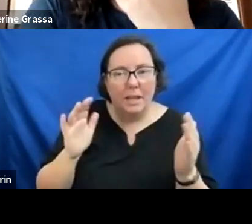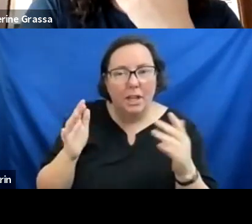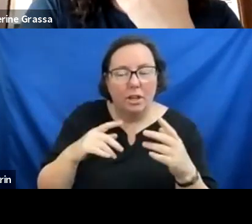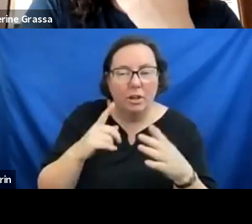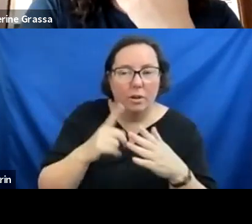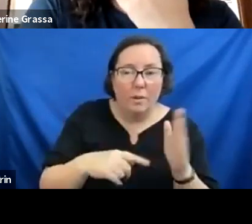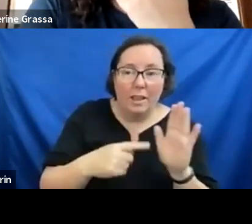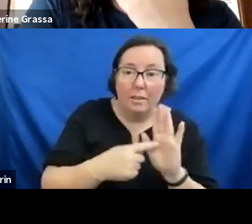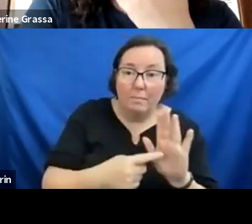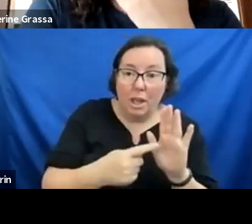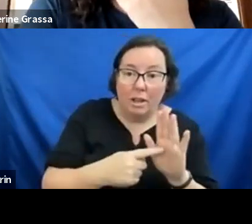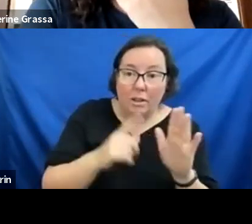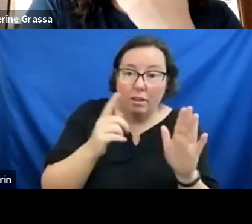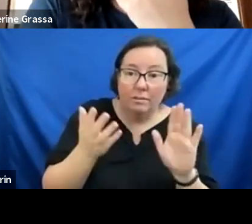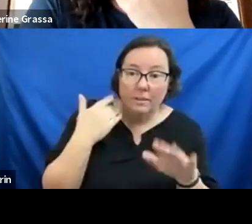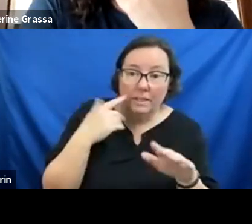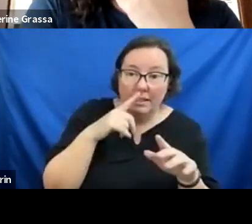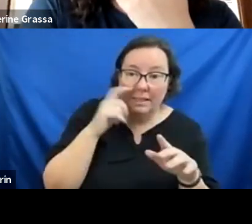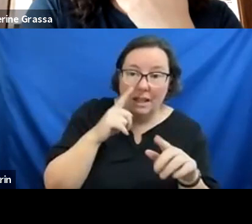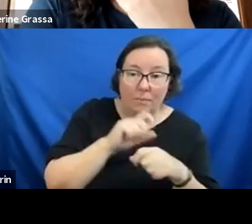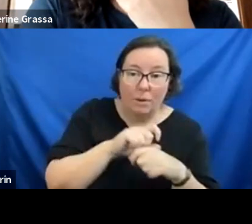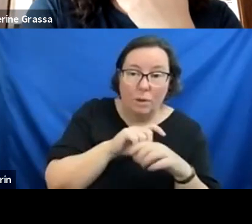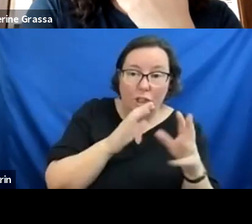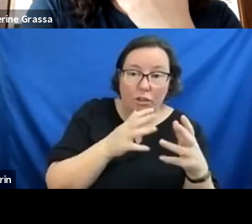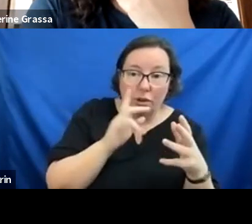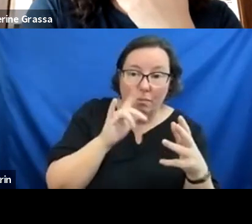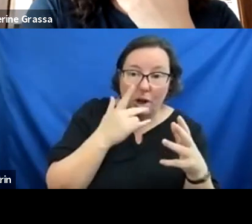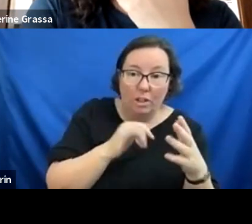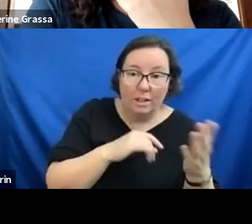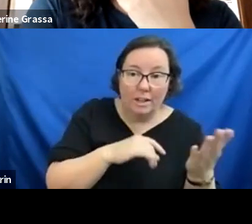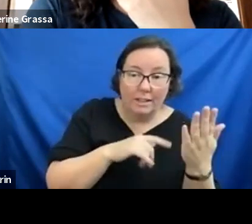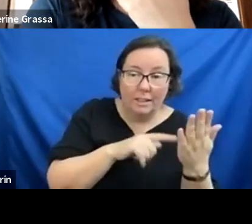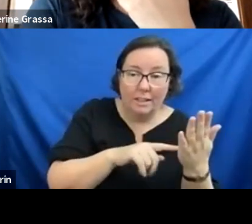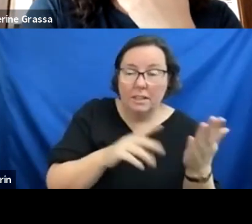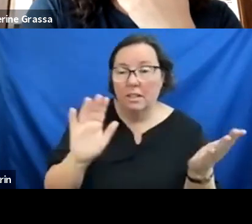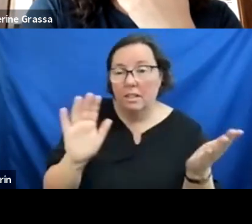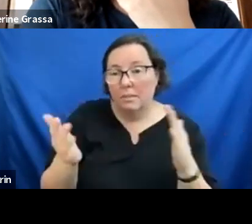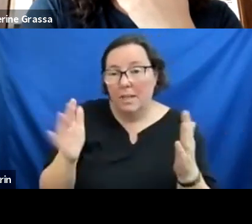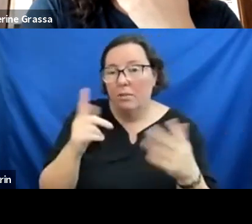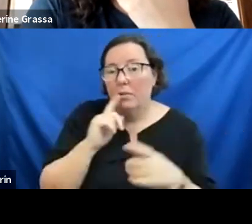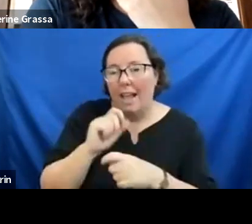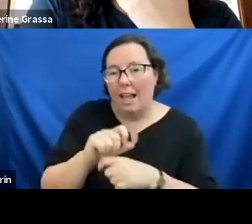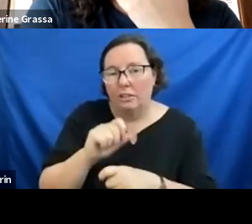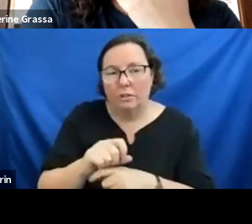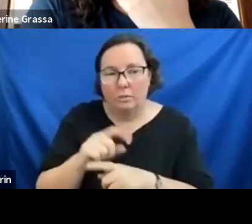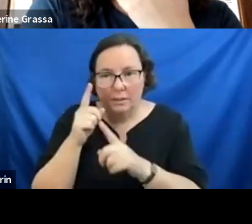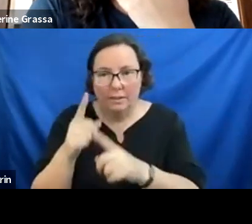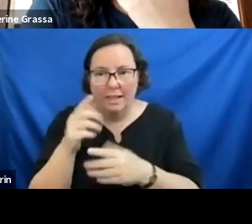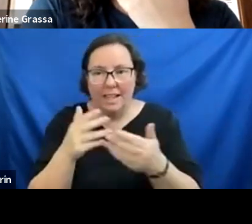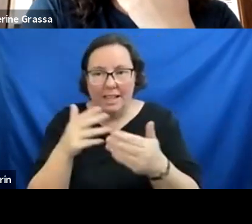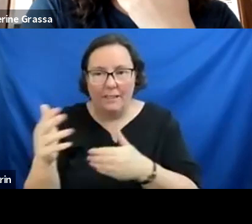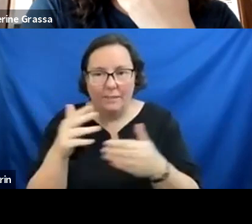our modeling over the summer from the working group looks like relative to the actual